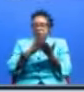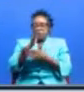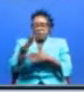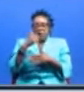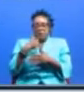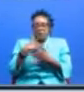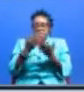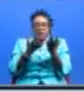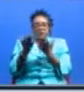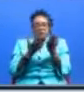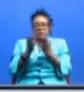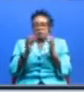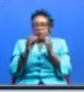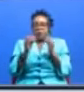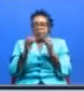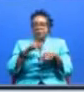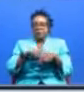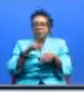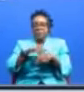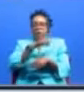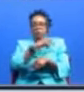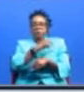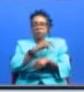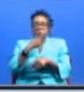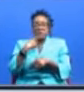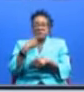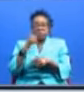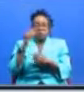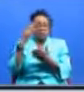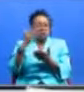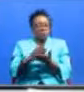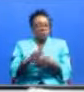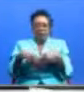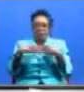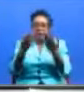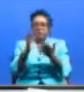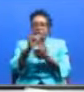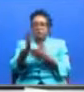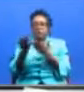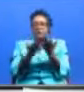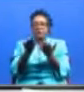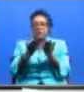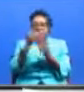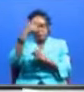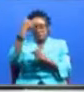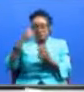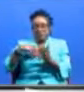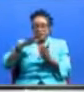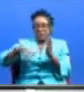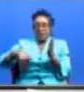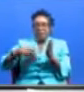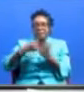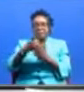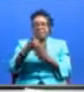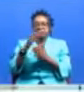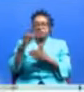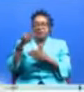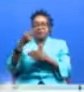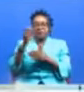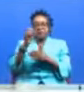services after the facility threatened to stop providing the same due to delayed payments from